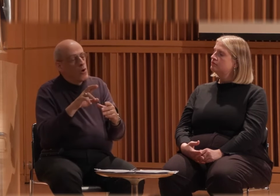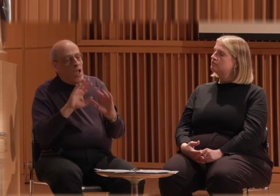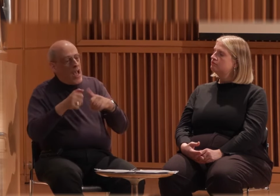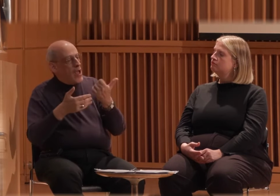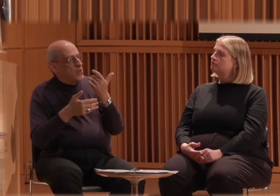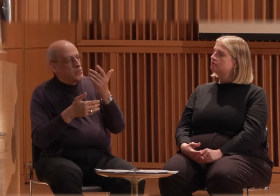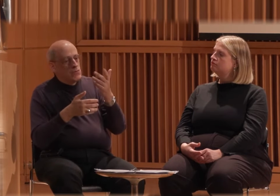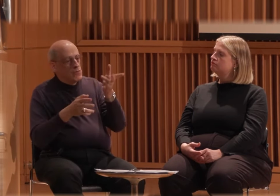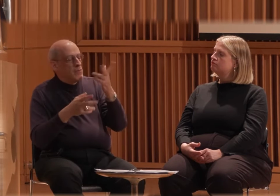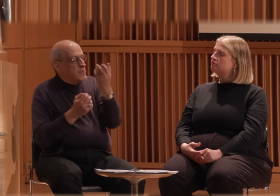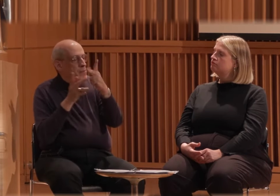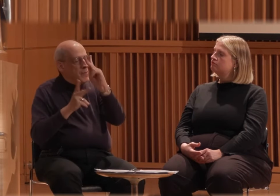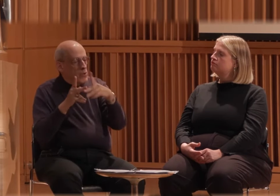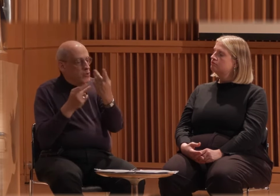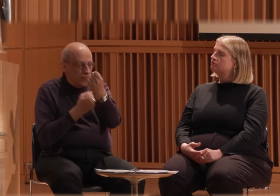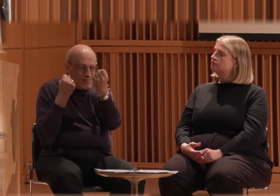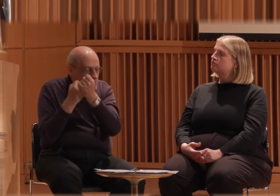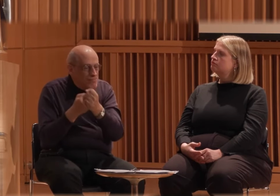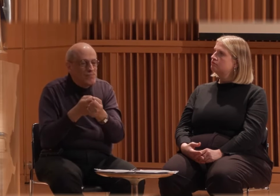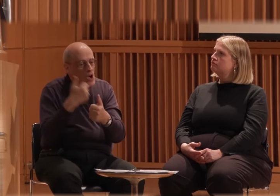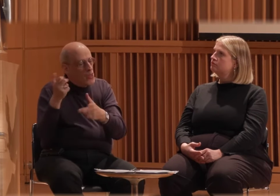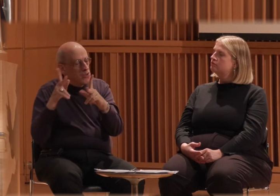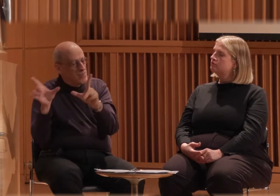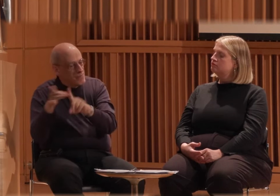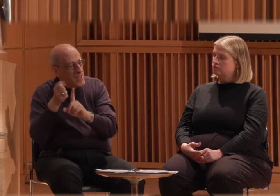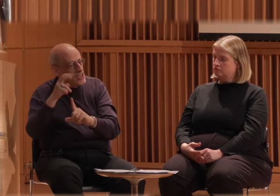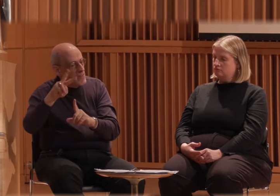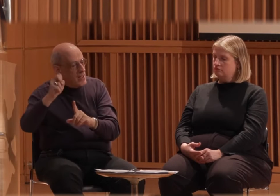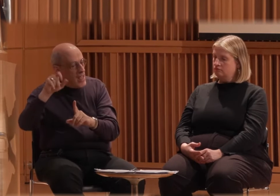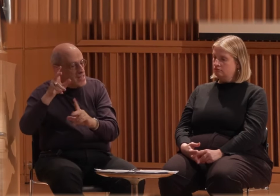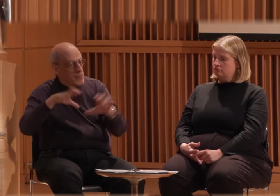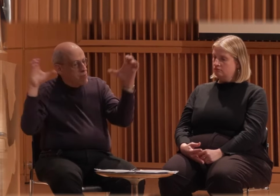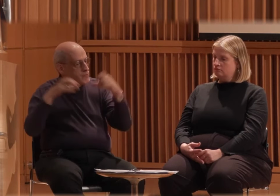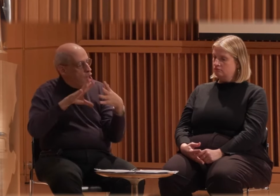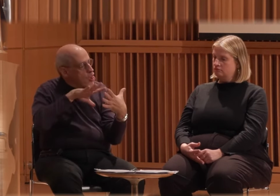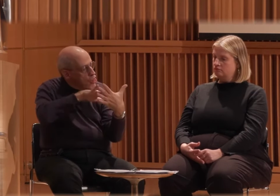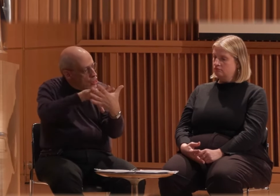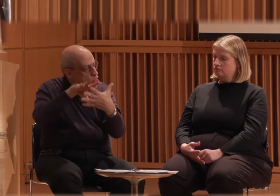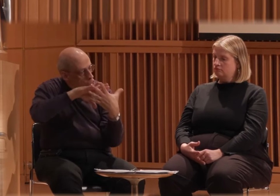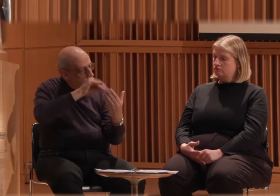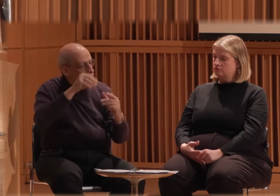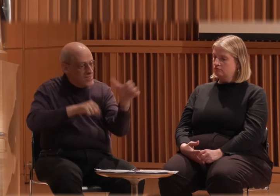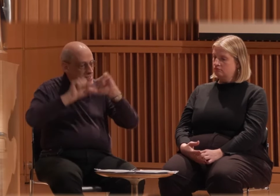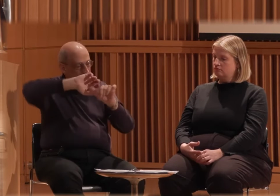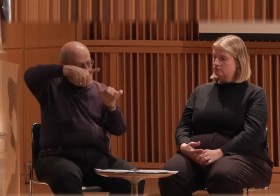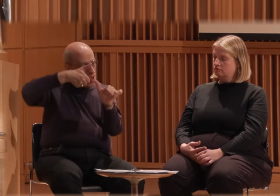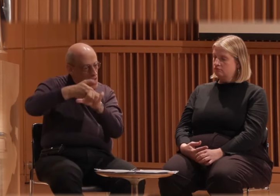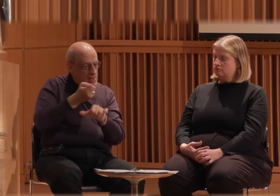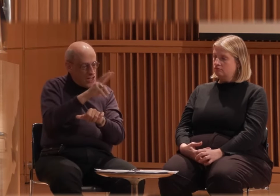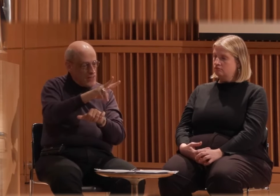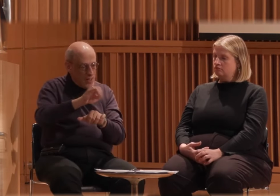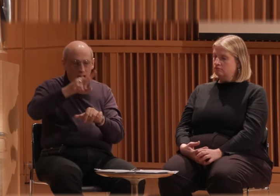AIDS would get together and read medical articles together and actually learn, you know, the science of HIV AIDS, and then they would